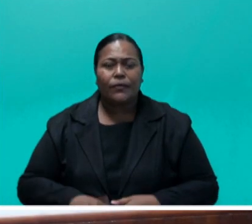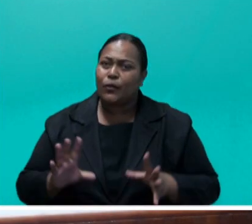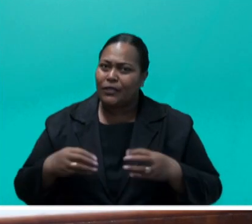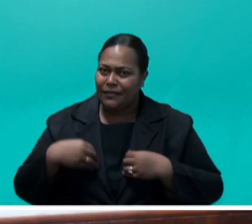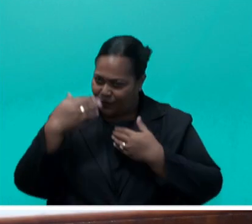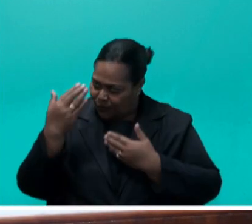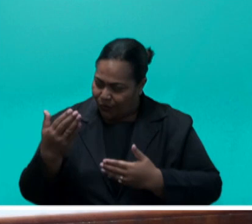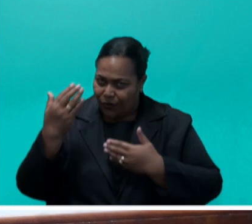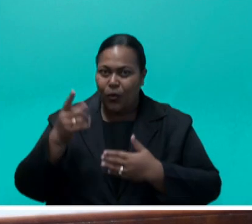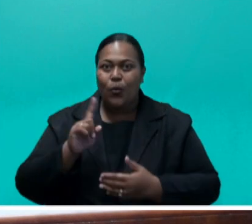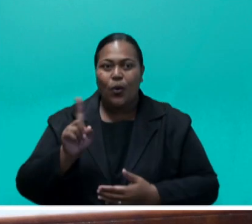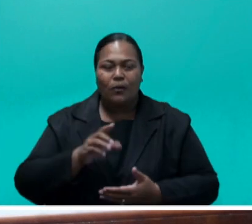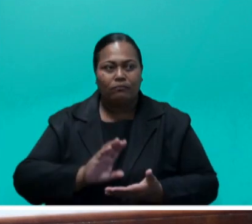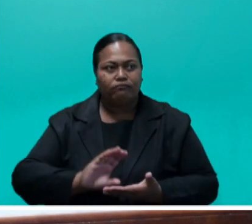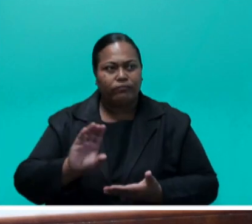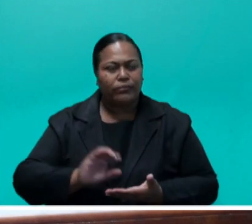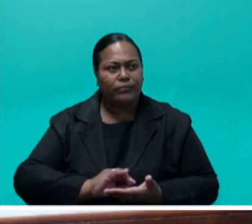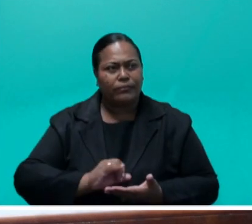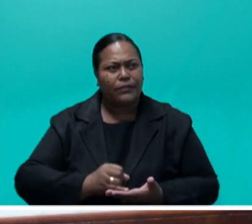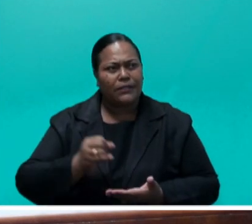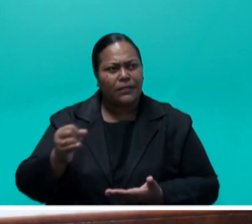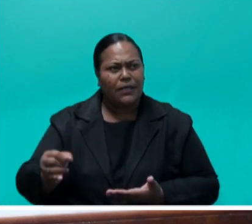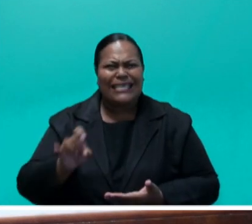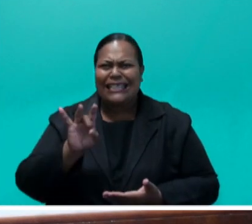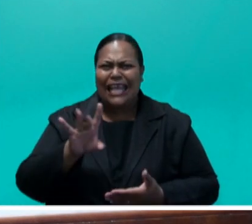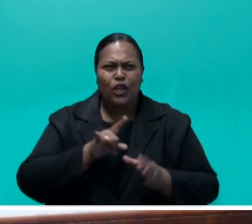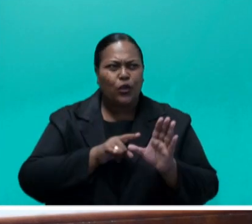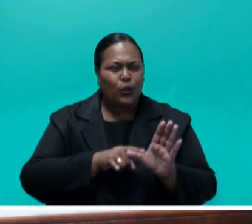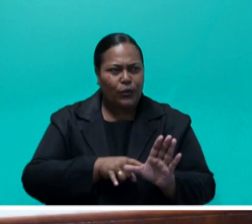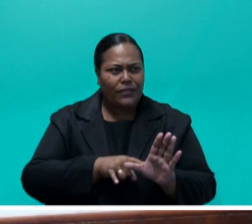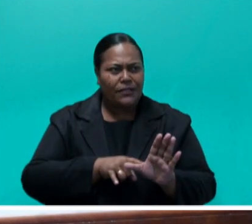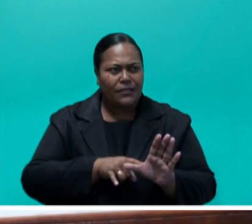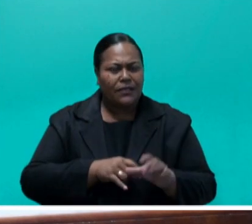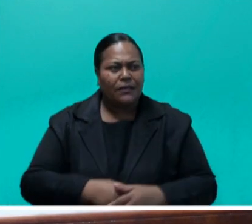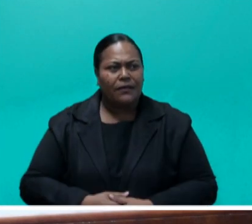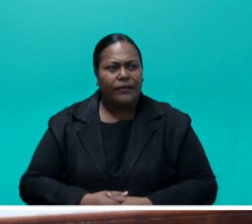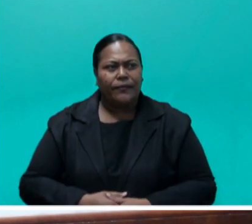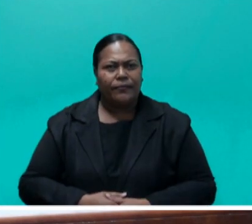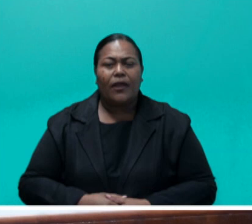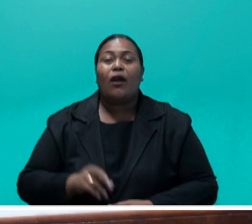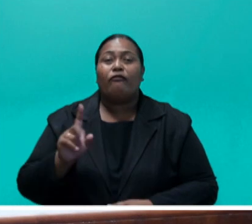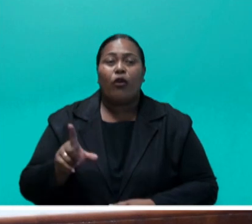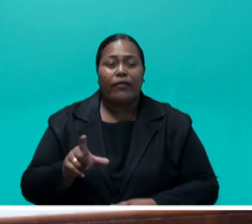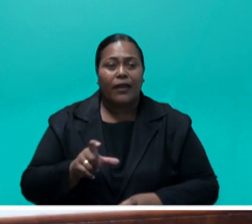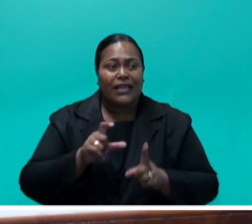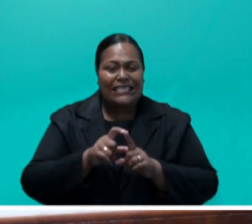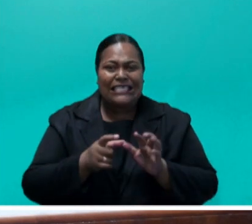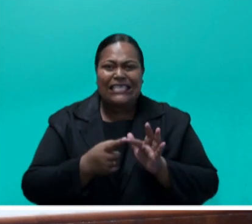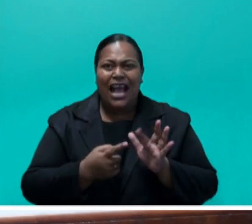investing 10 outstanding youths as gold awardees for the Duke of Edinburgh's